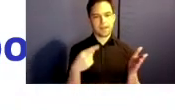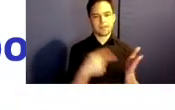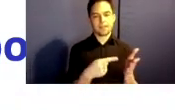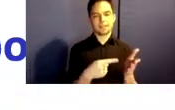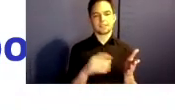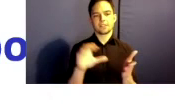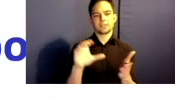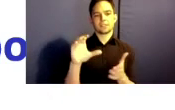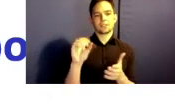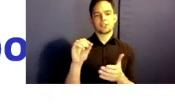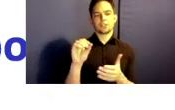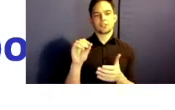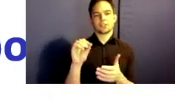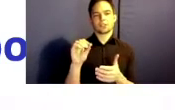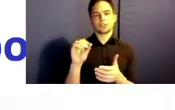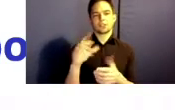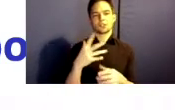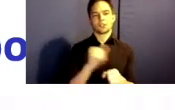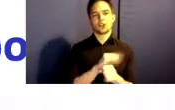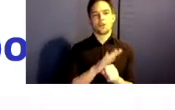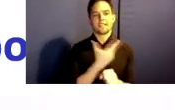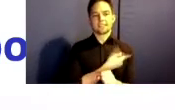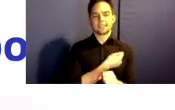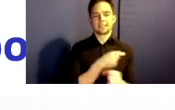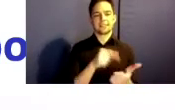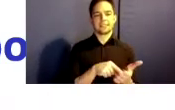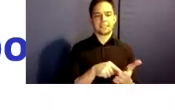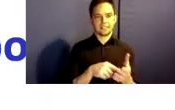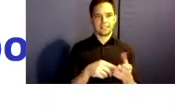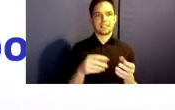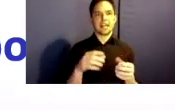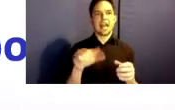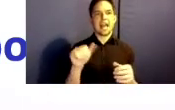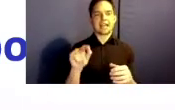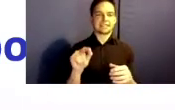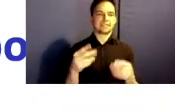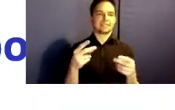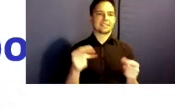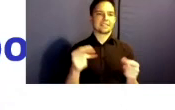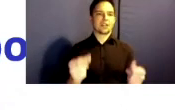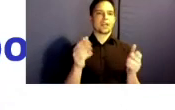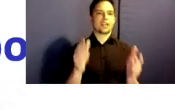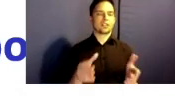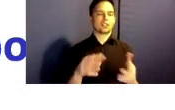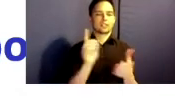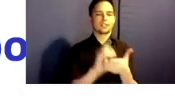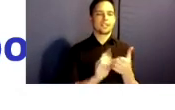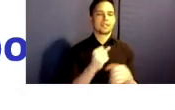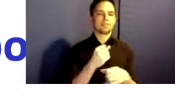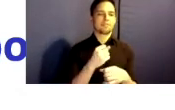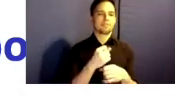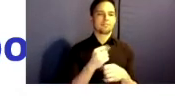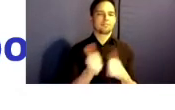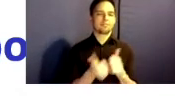COVAX pillar, in fact, this accelerator is organized into mainly 3 pillars of